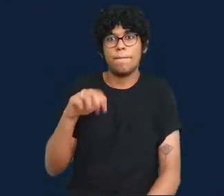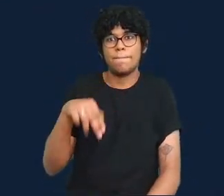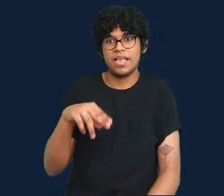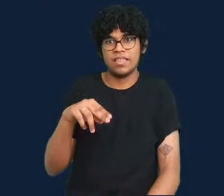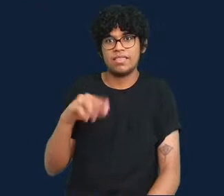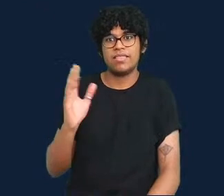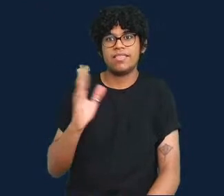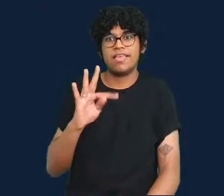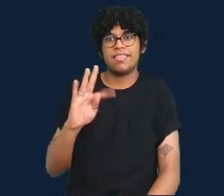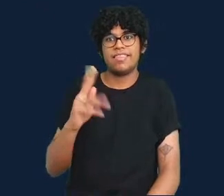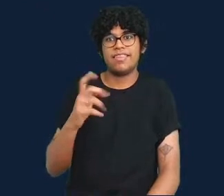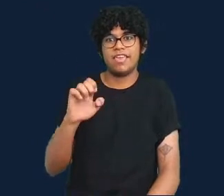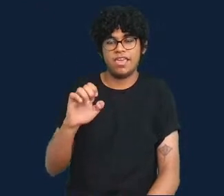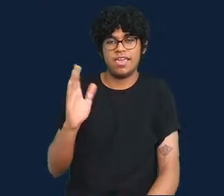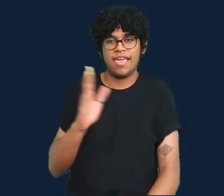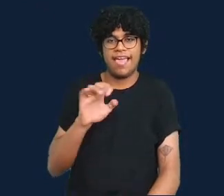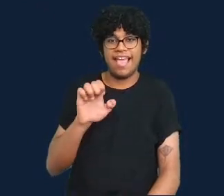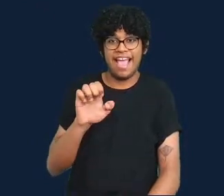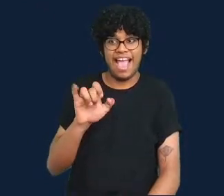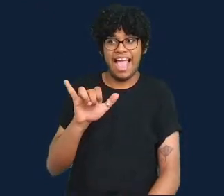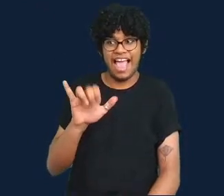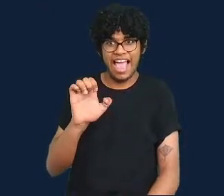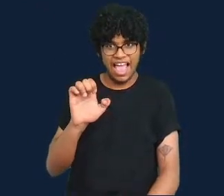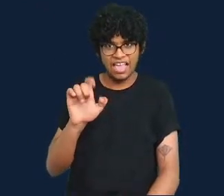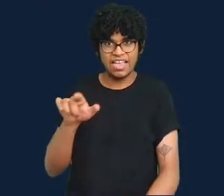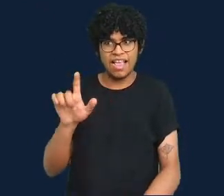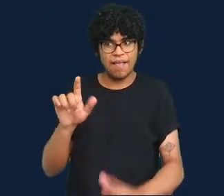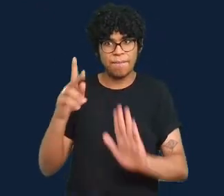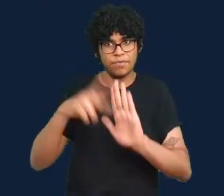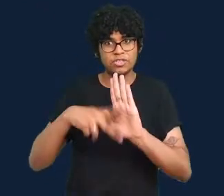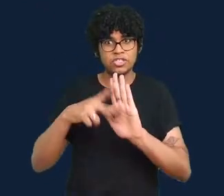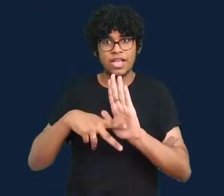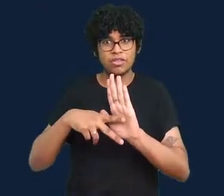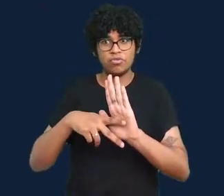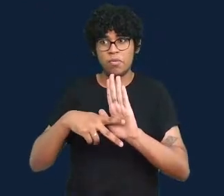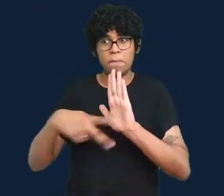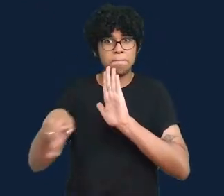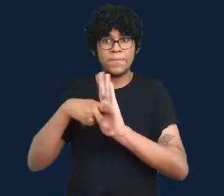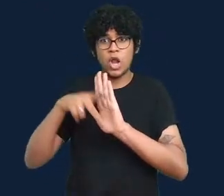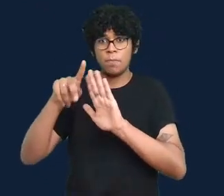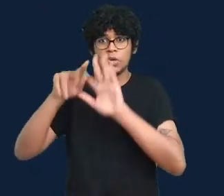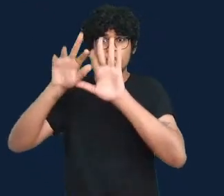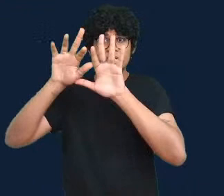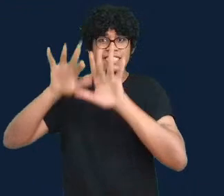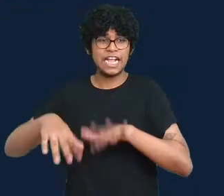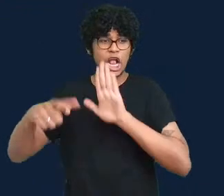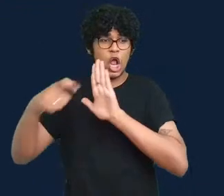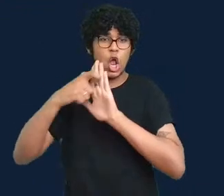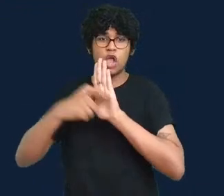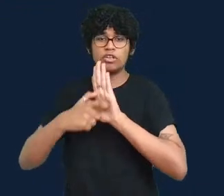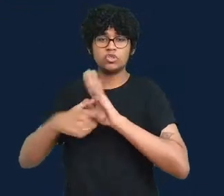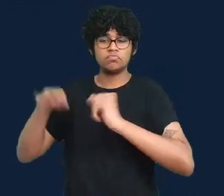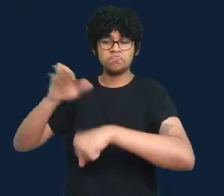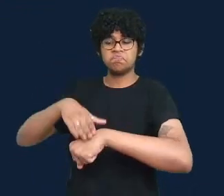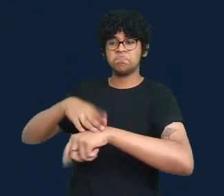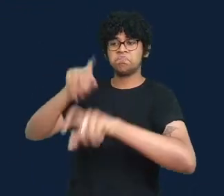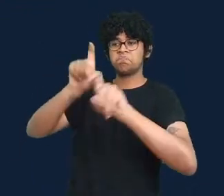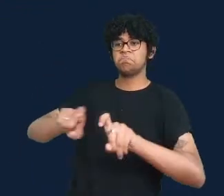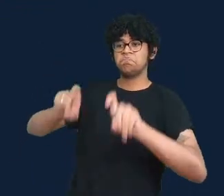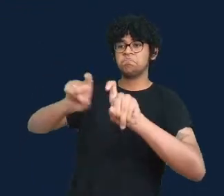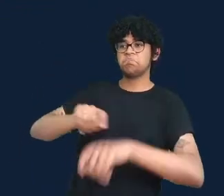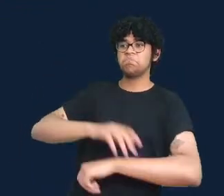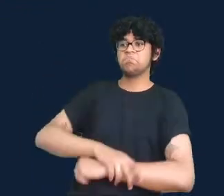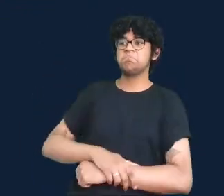code. So technology is going to reduce the need to do that over time for sure. But for